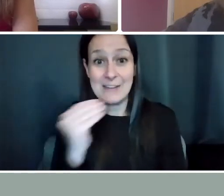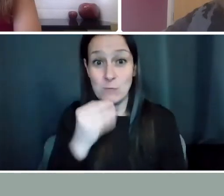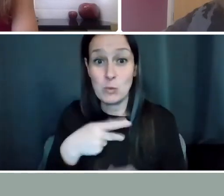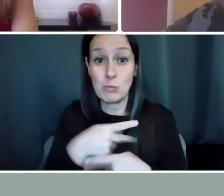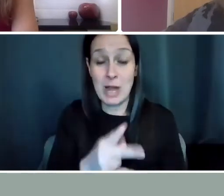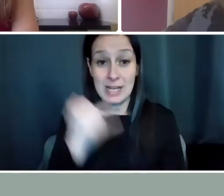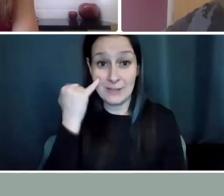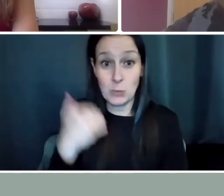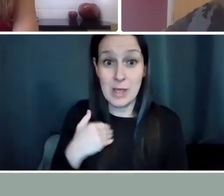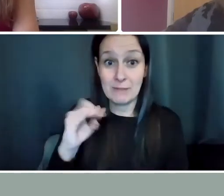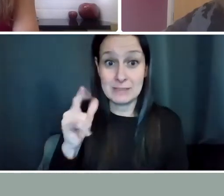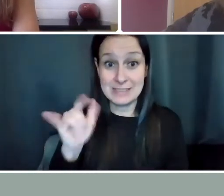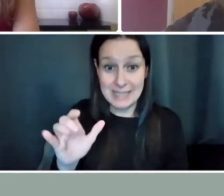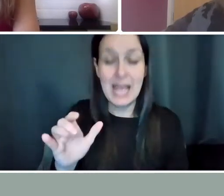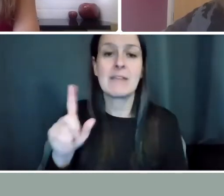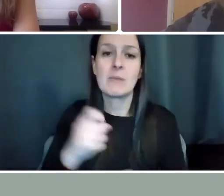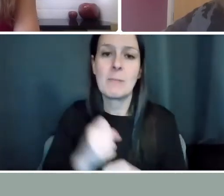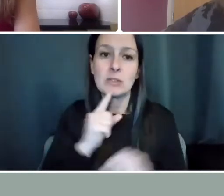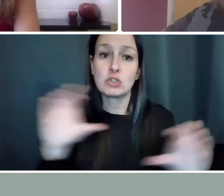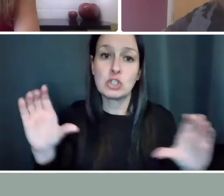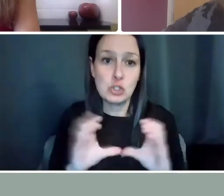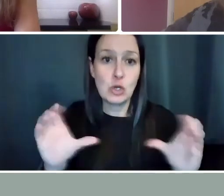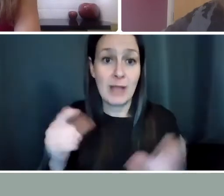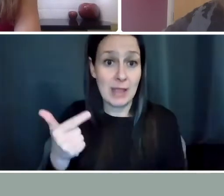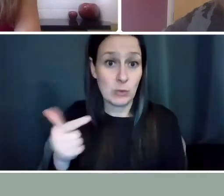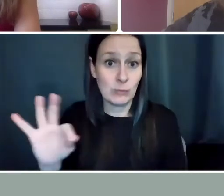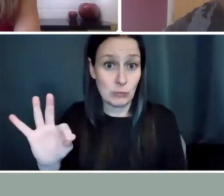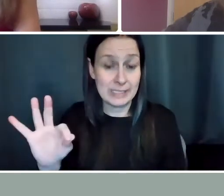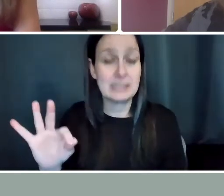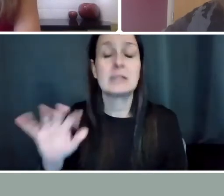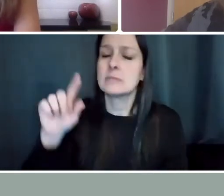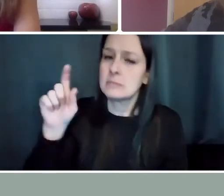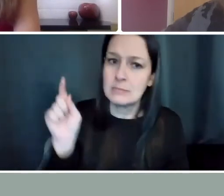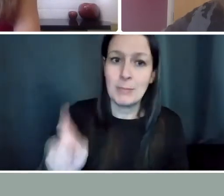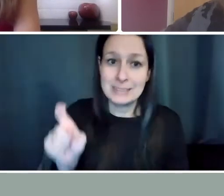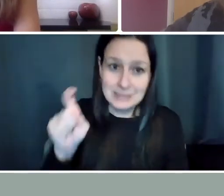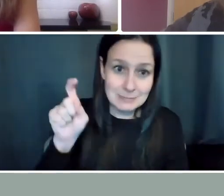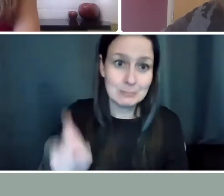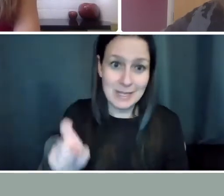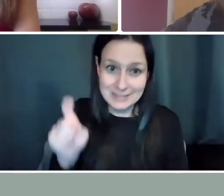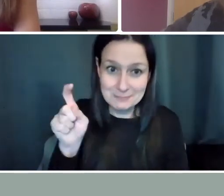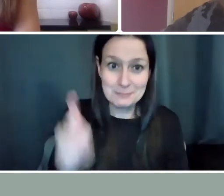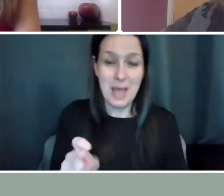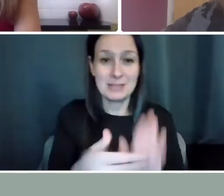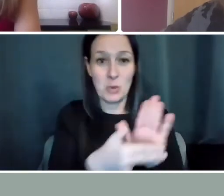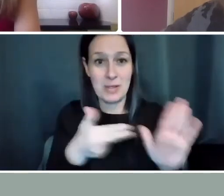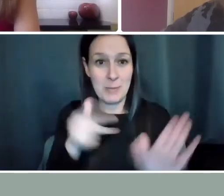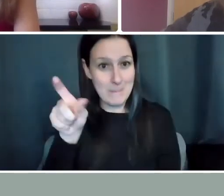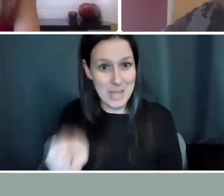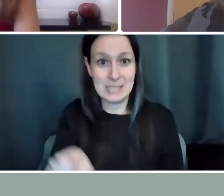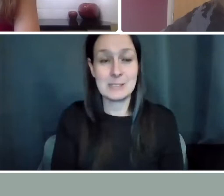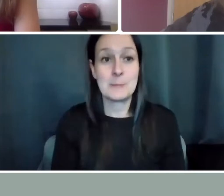celiac is that it is certified gluten-free. So that absolutely has to be on the label.